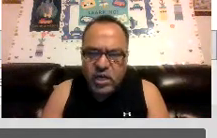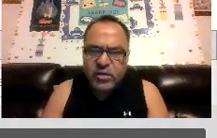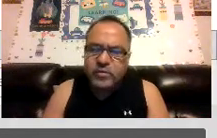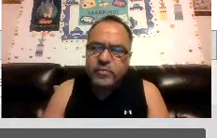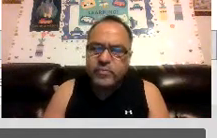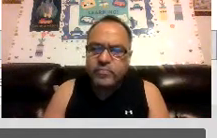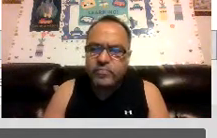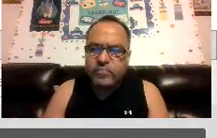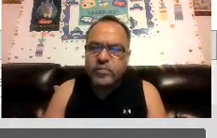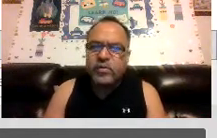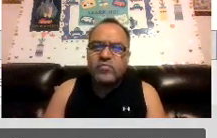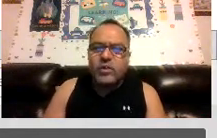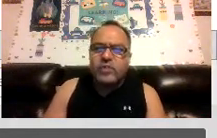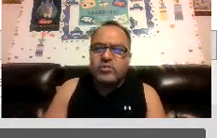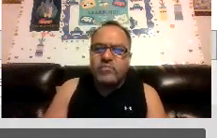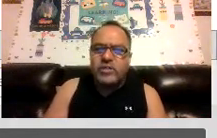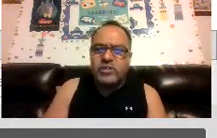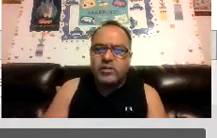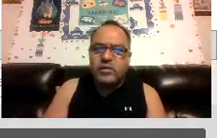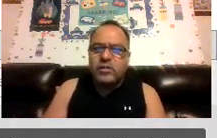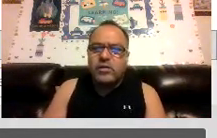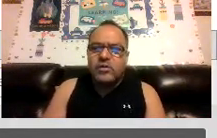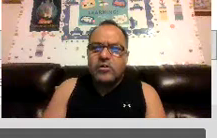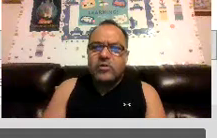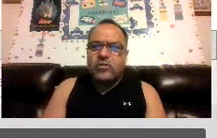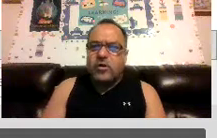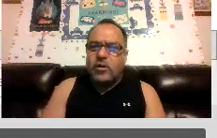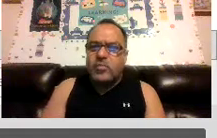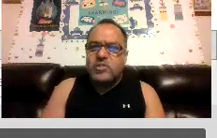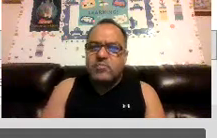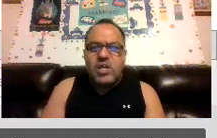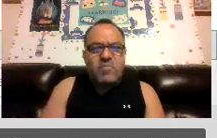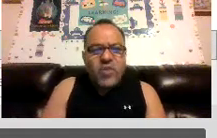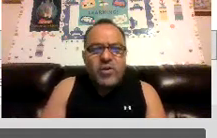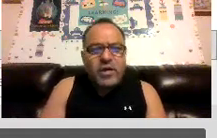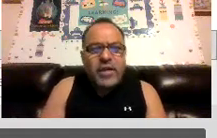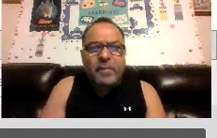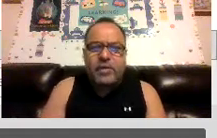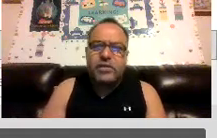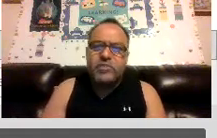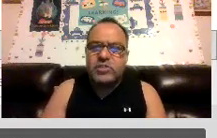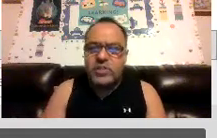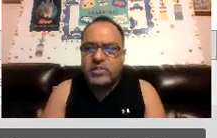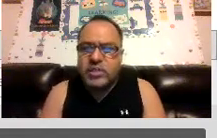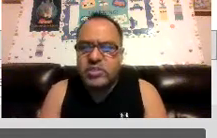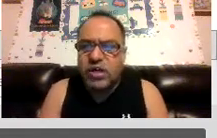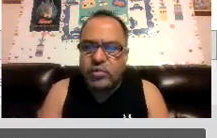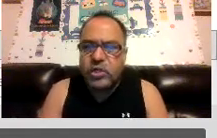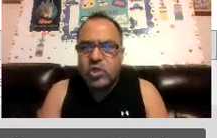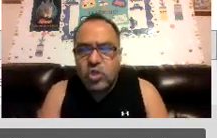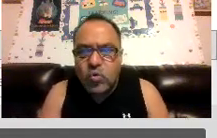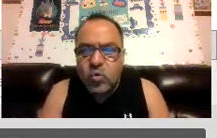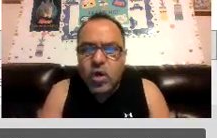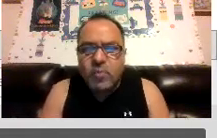her tired. Volcanoes and magic. Your arguments make me very unhappy, Mrs. Yates said